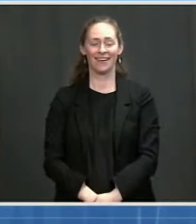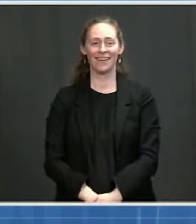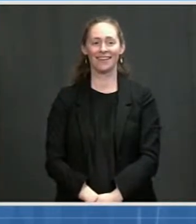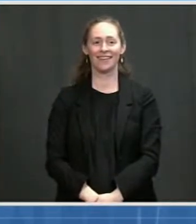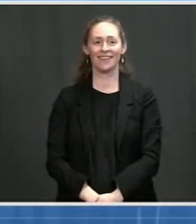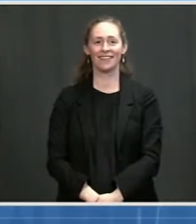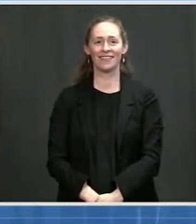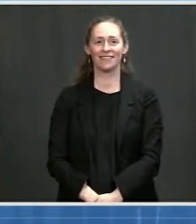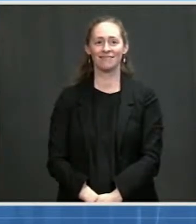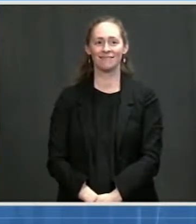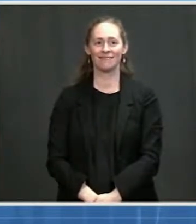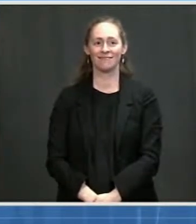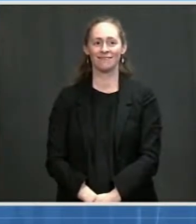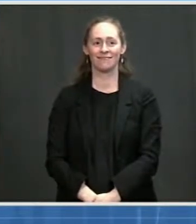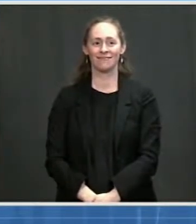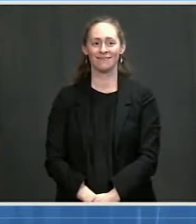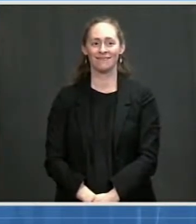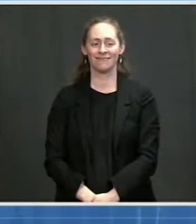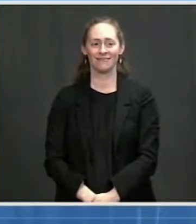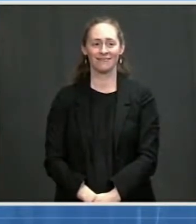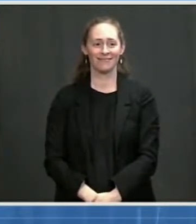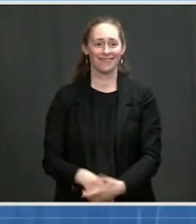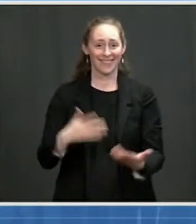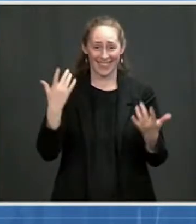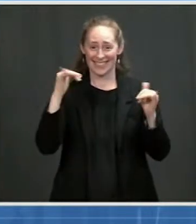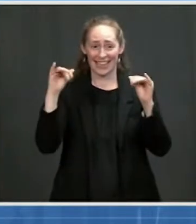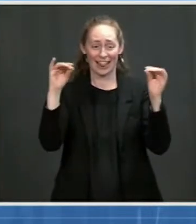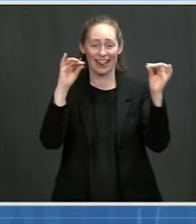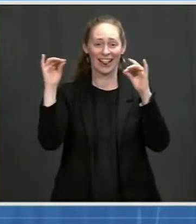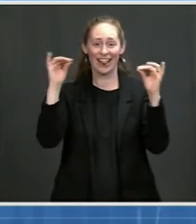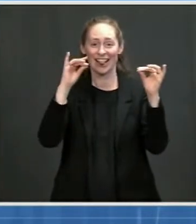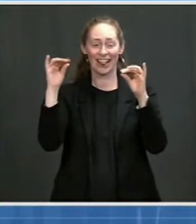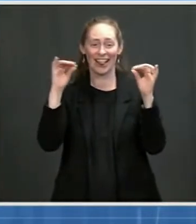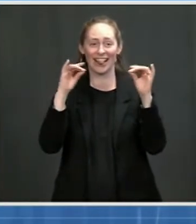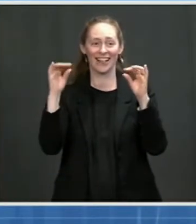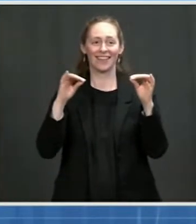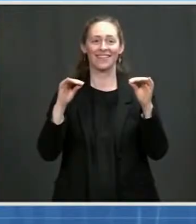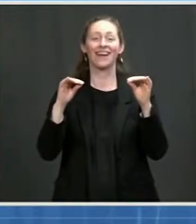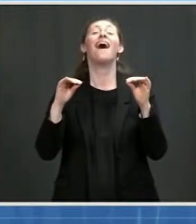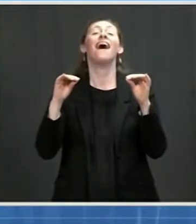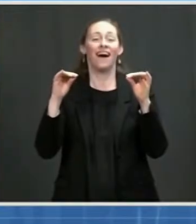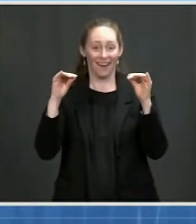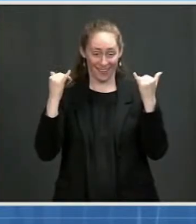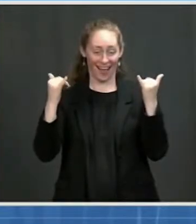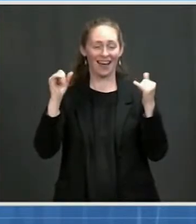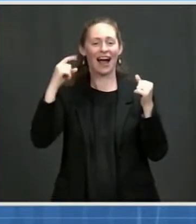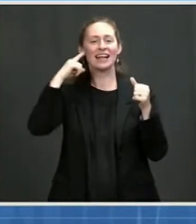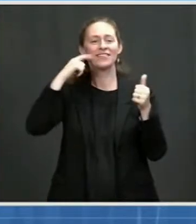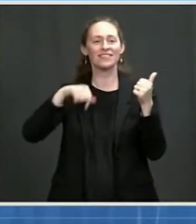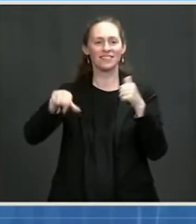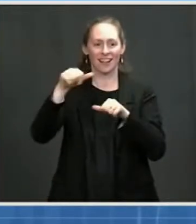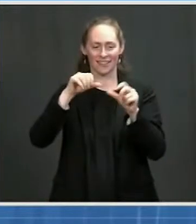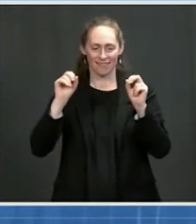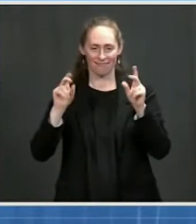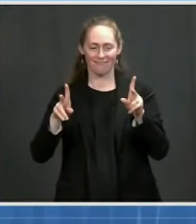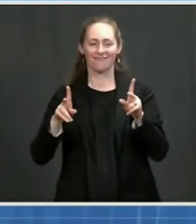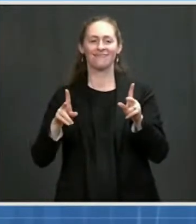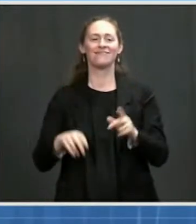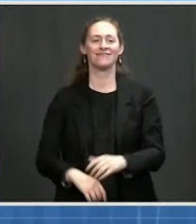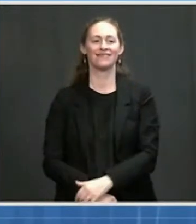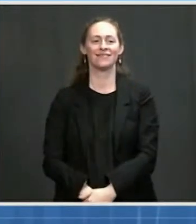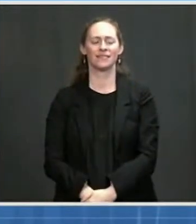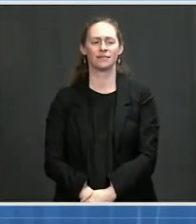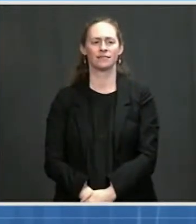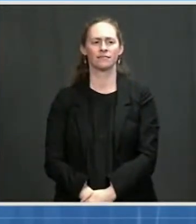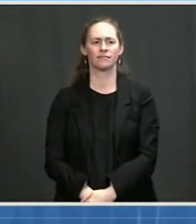I think we can hear you, Andy. You hear me? Yeah. Now we can hear you. Okay. Dr. Fauci, did you hear the question? The question was the significance